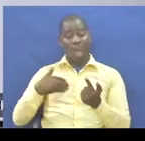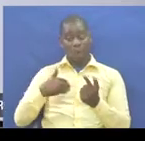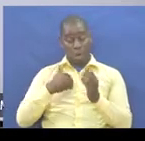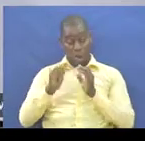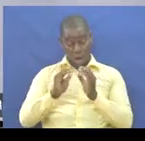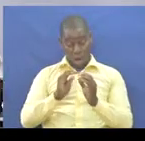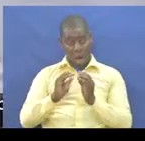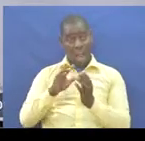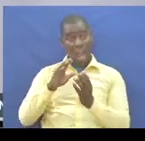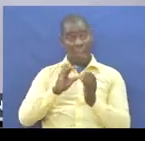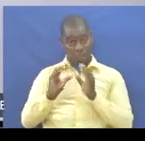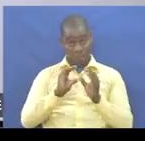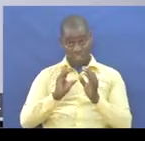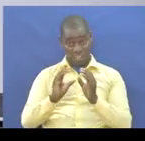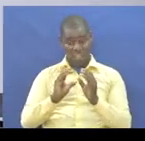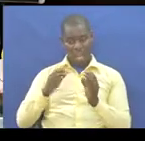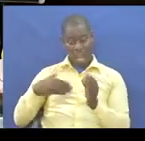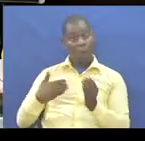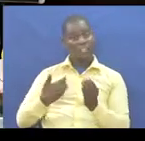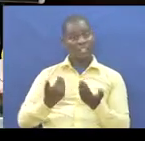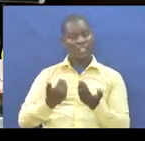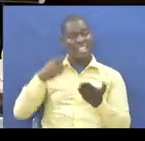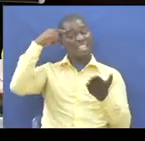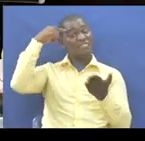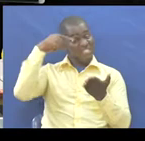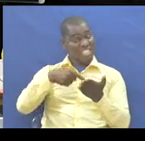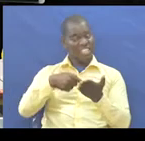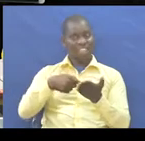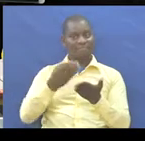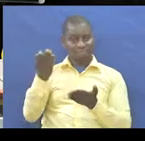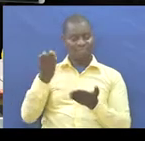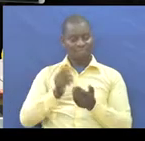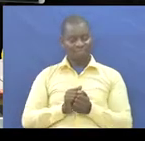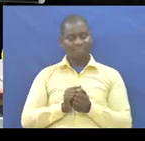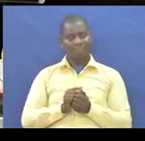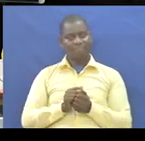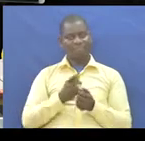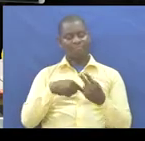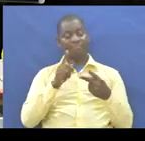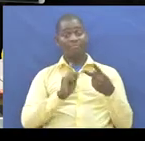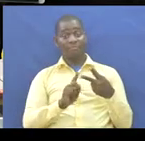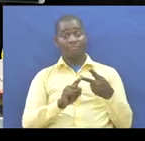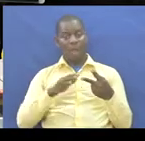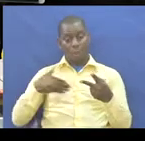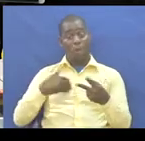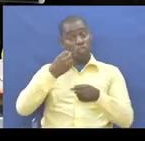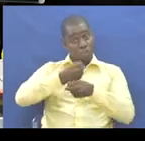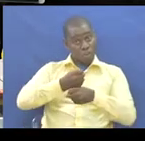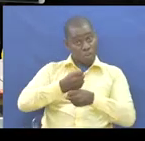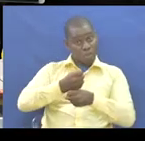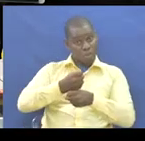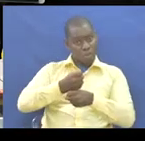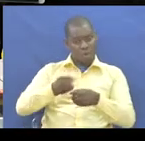That will be the first question. You have already gathered the information on the force, so give me the definition of